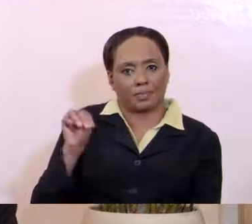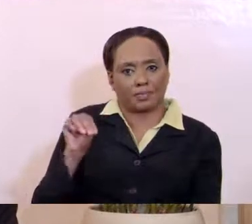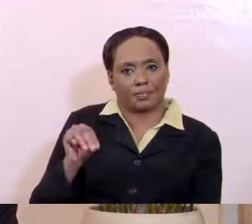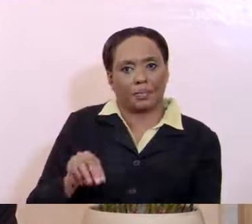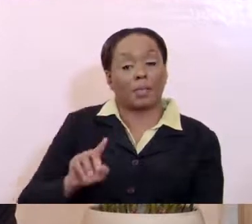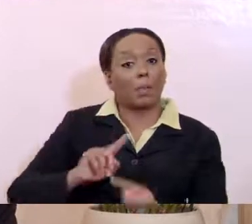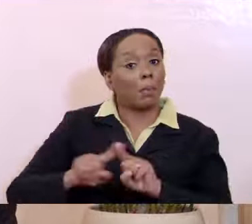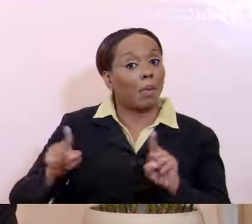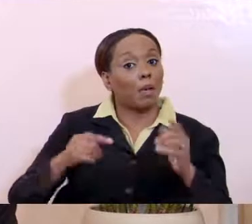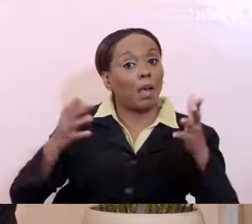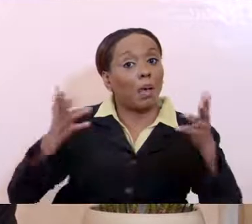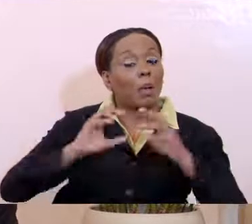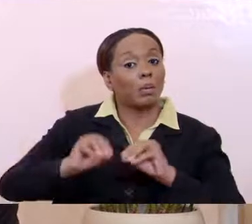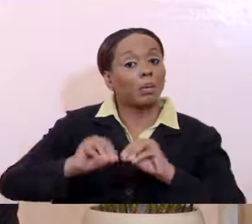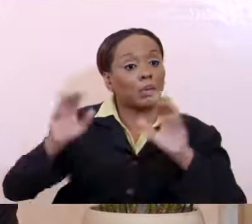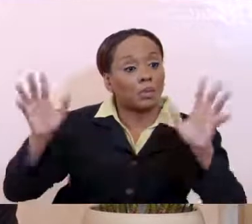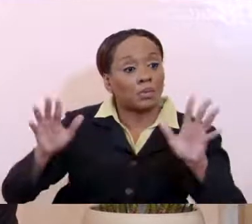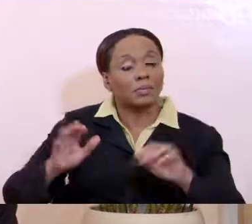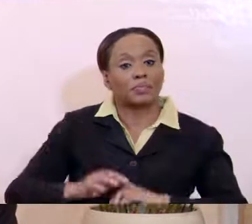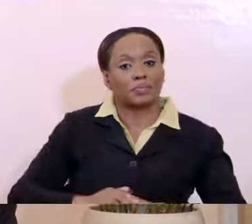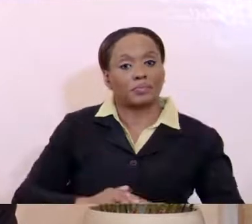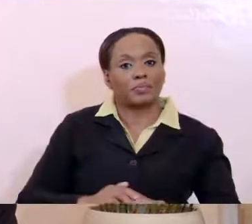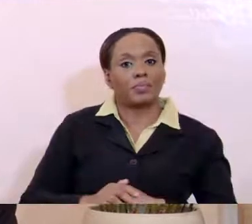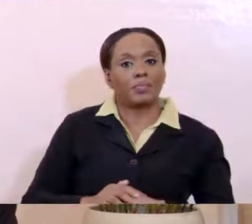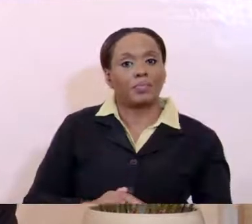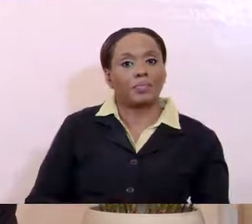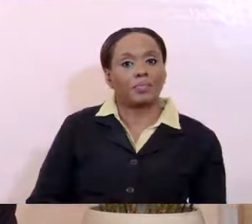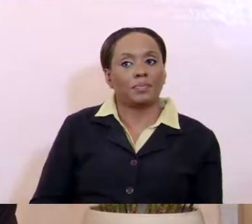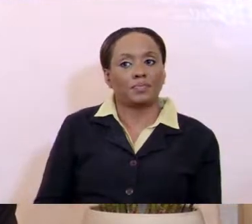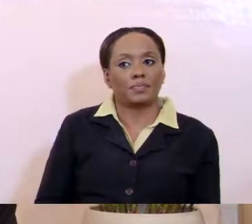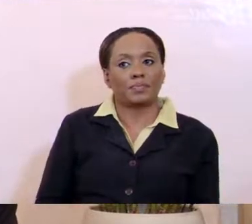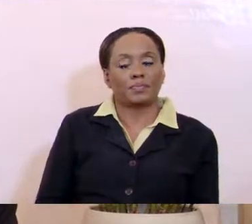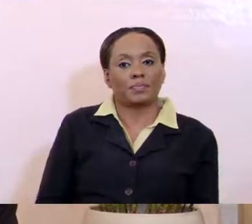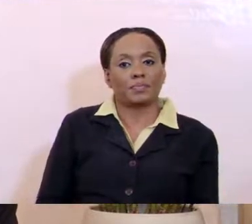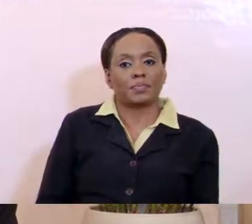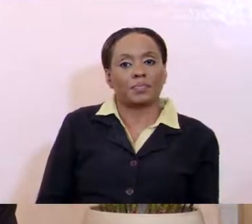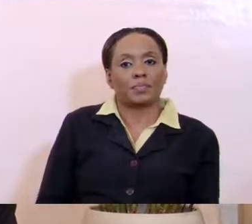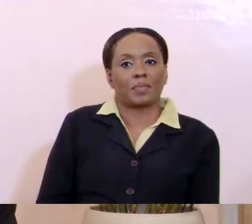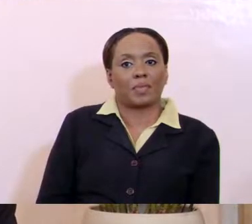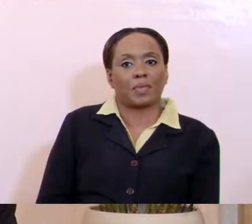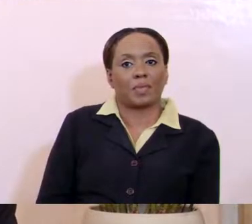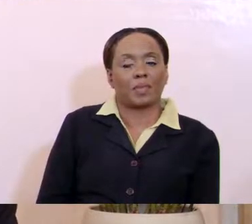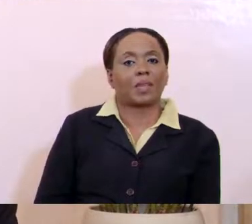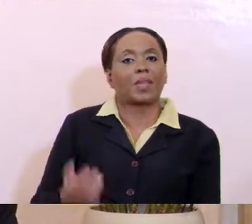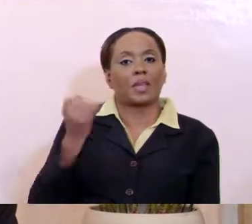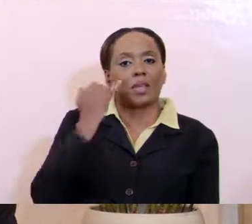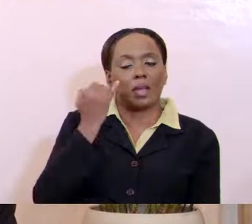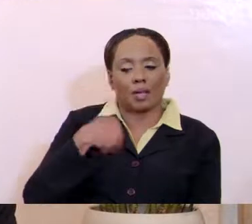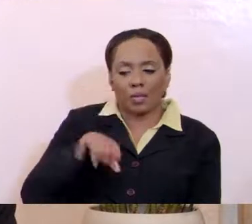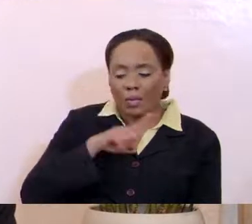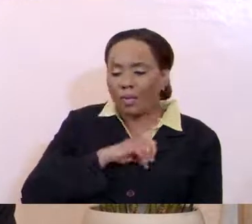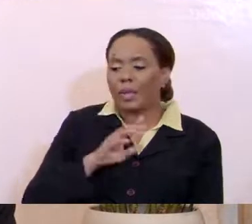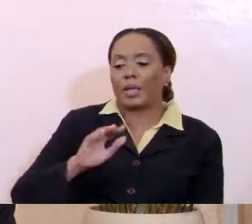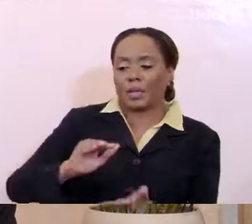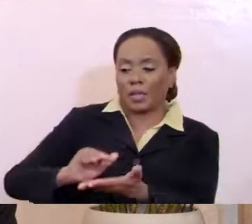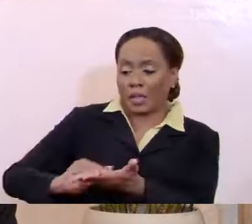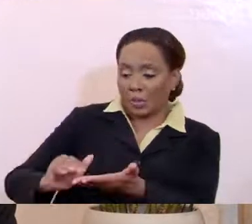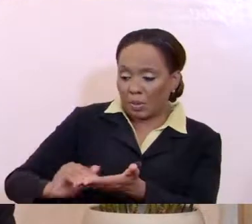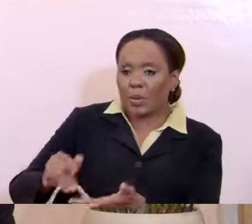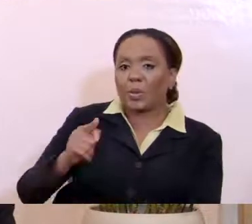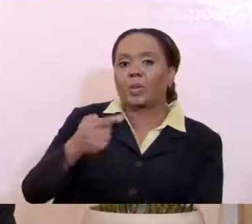and it bears repeating, for every exemption that we grant, it is on the condition that